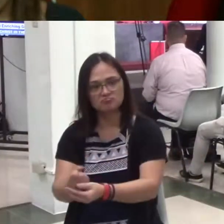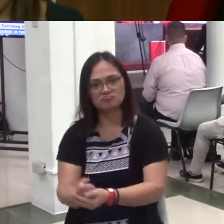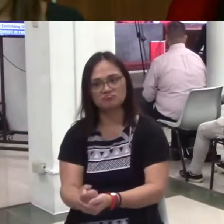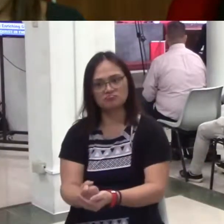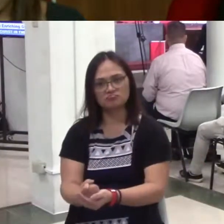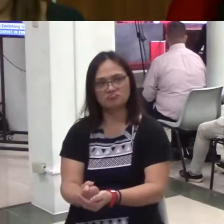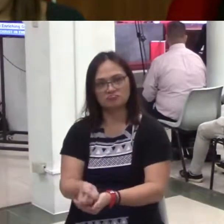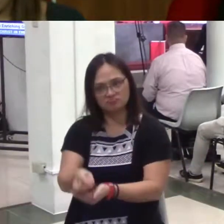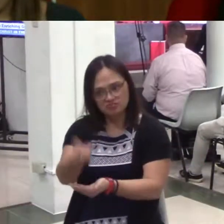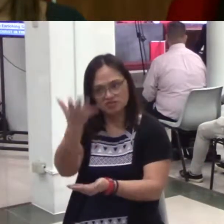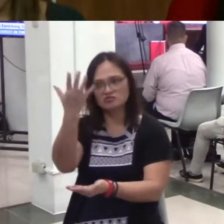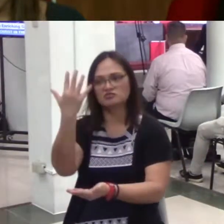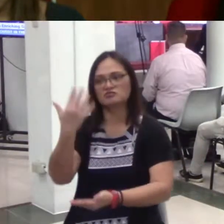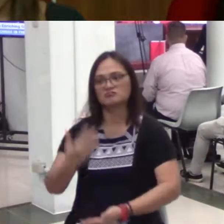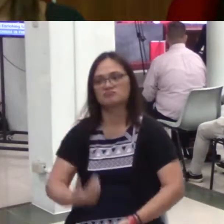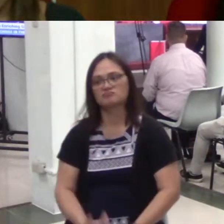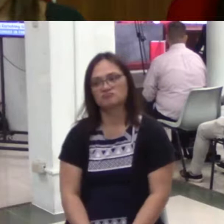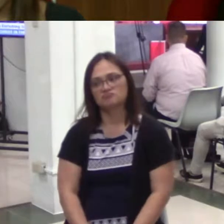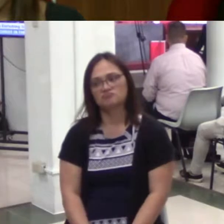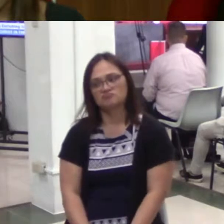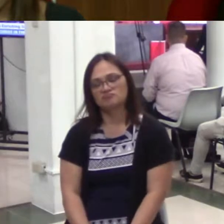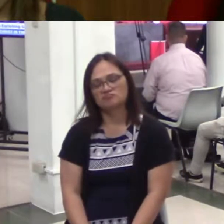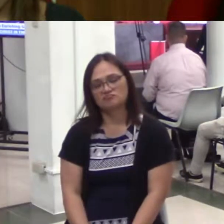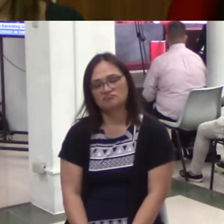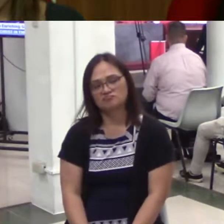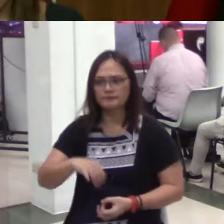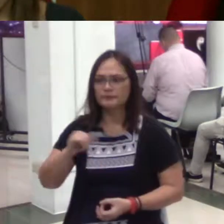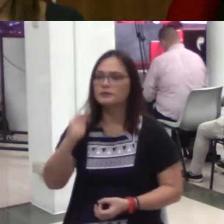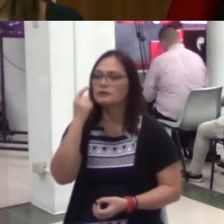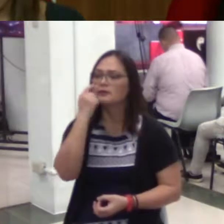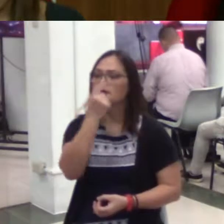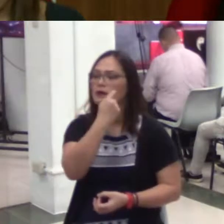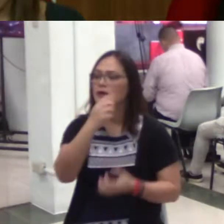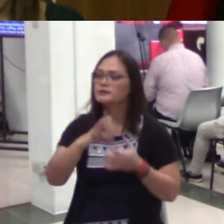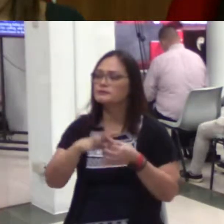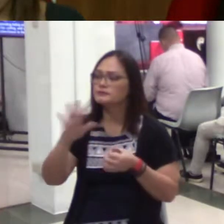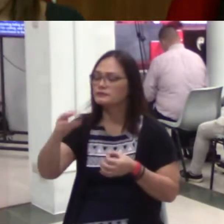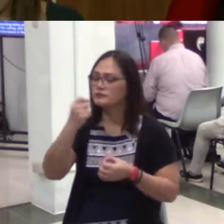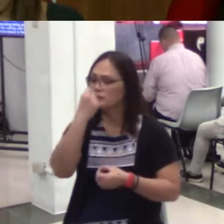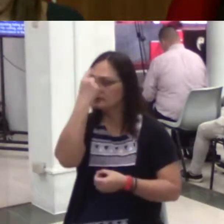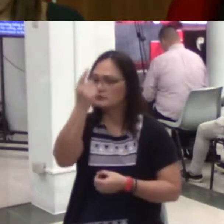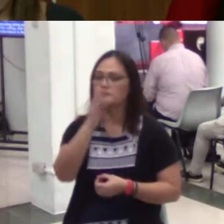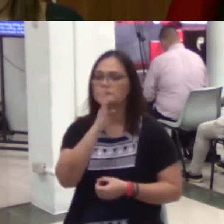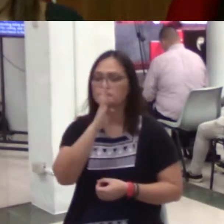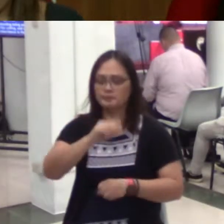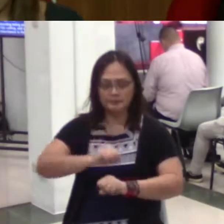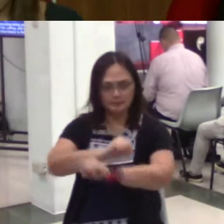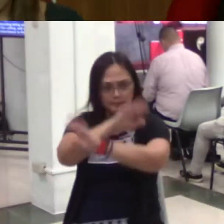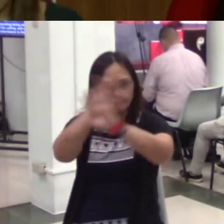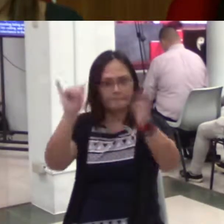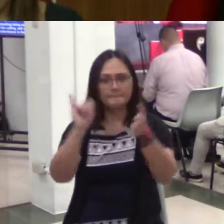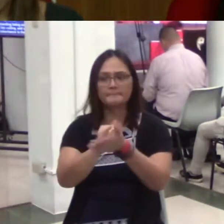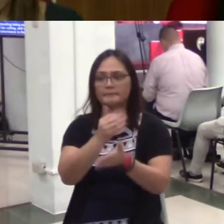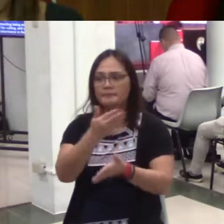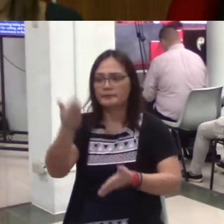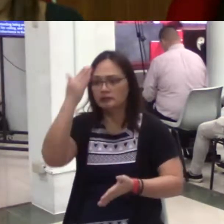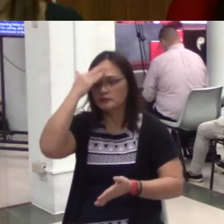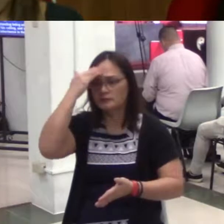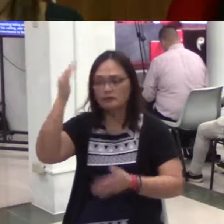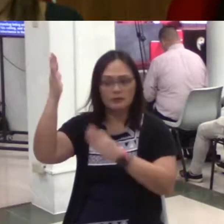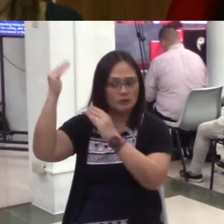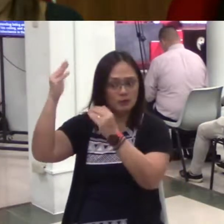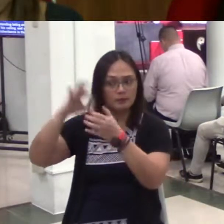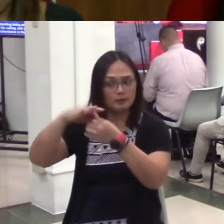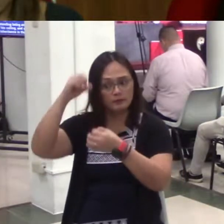verse 18 of Ephesians 1, The eyes of your understanding being enlightened that ye may know what is the hope of his calling